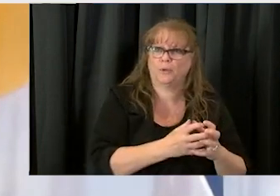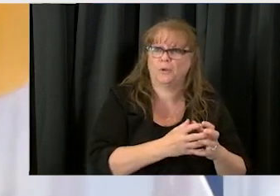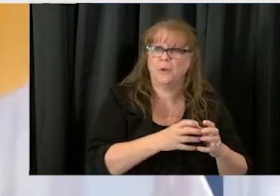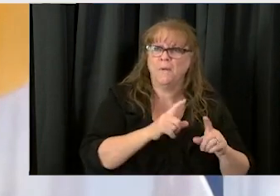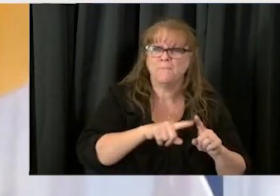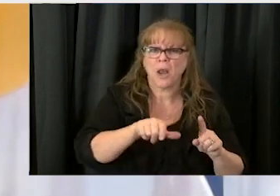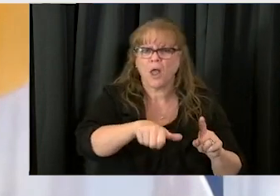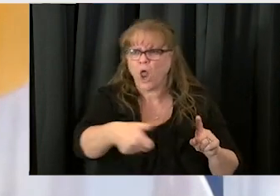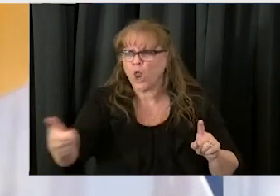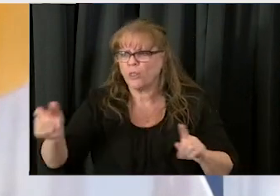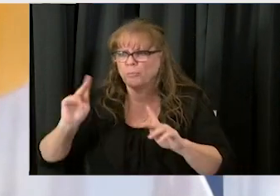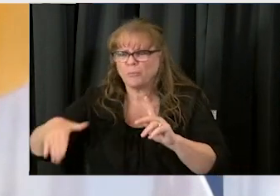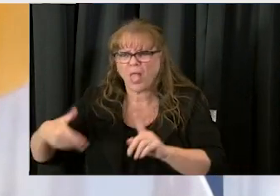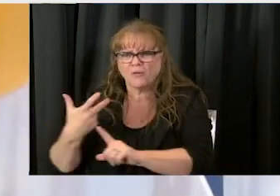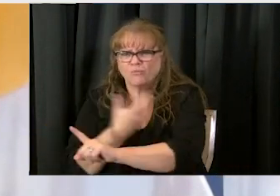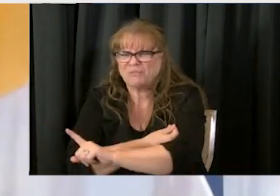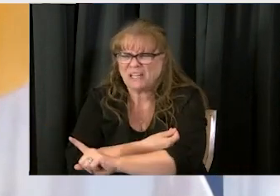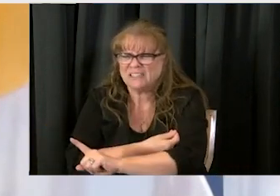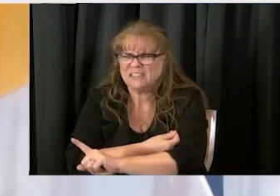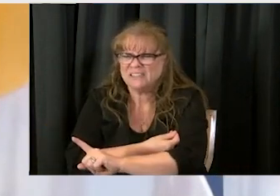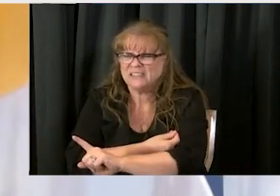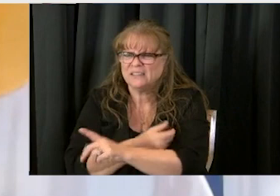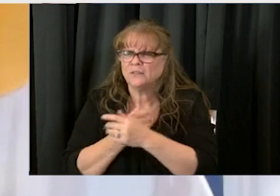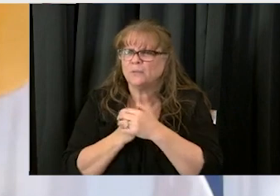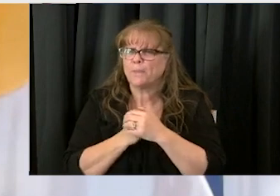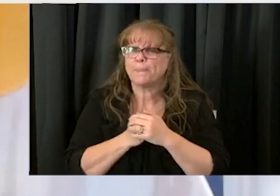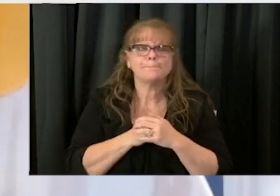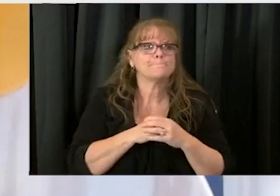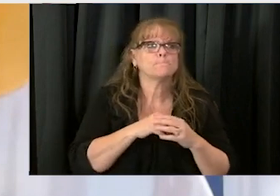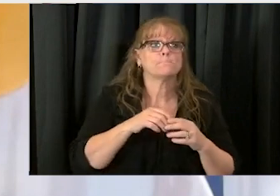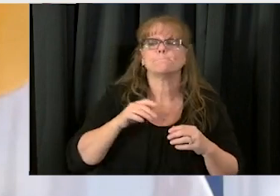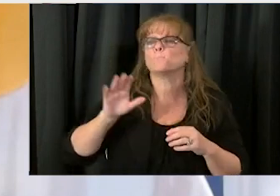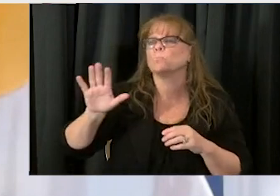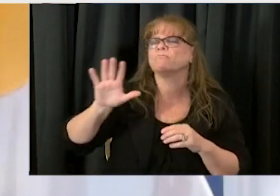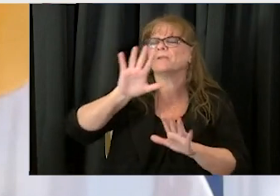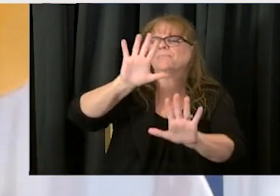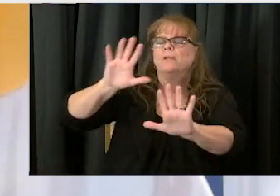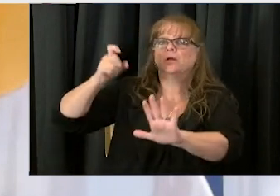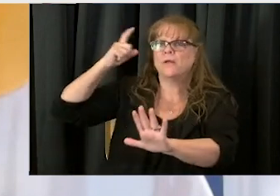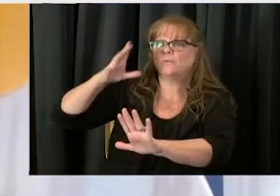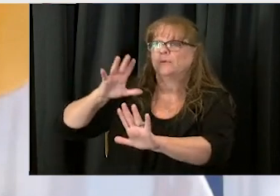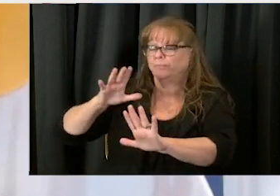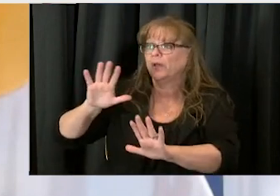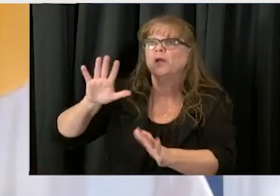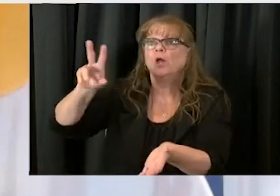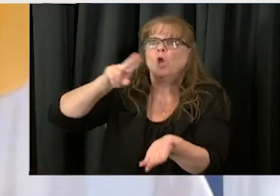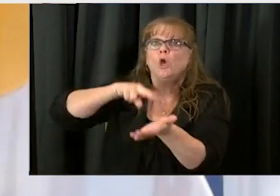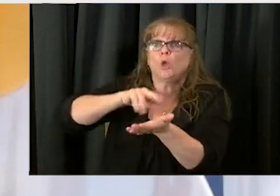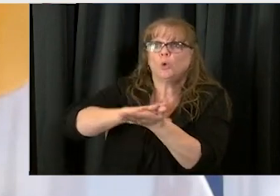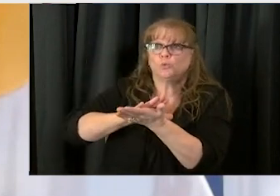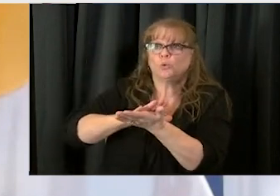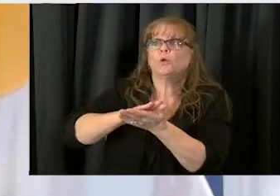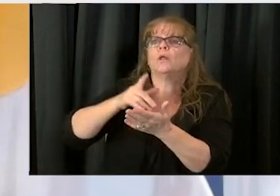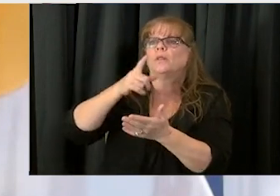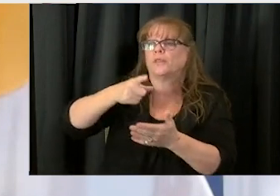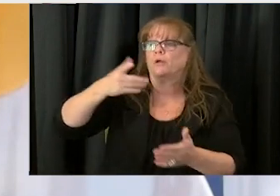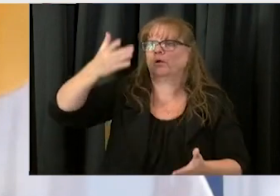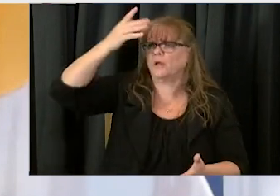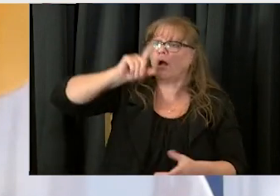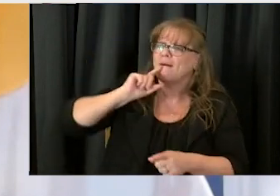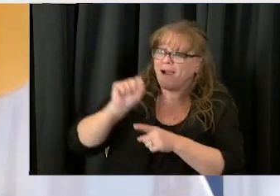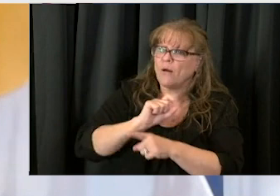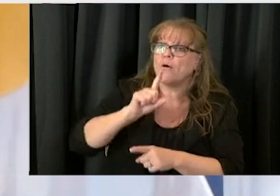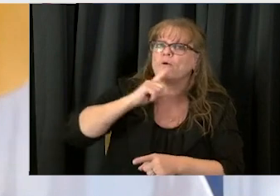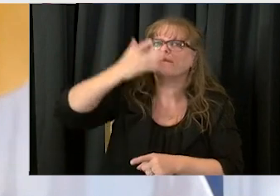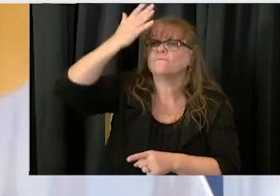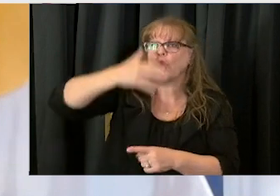frontline healthcare workers. They would be the ones that if a student has the sniffles, they might take them into their office and might be exposed, and they